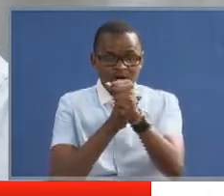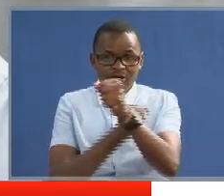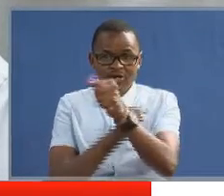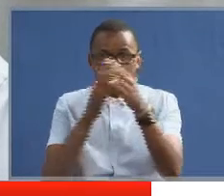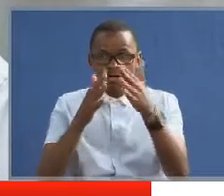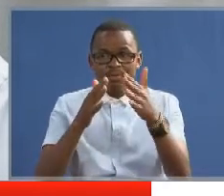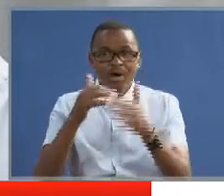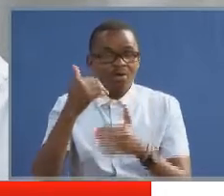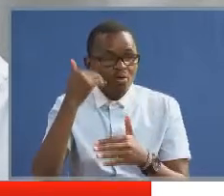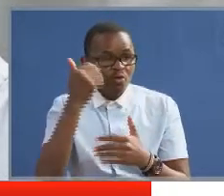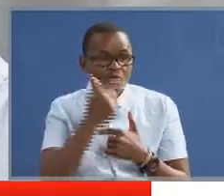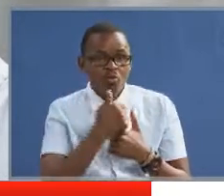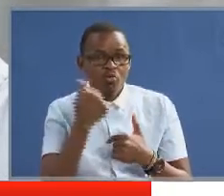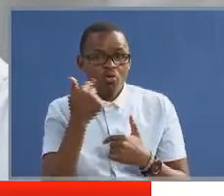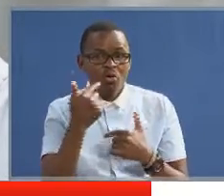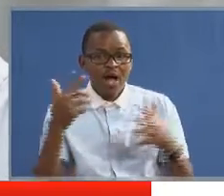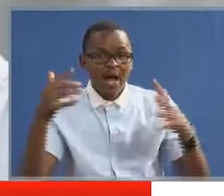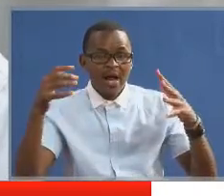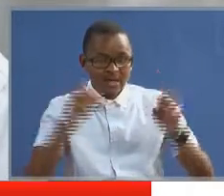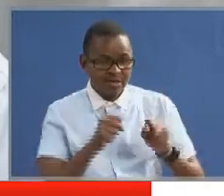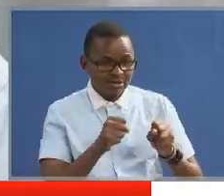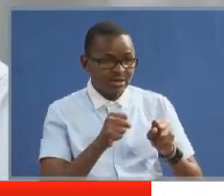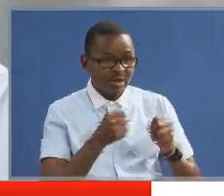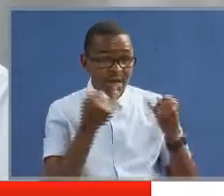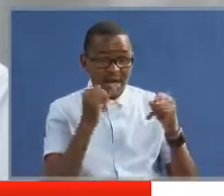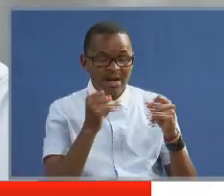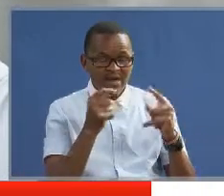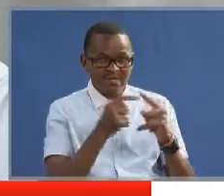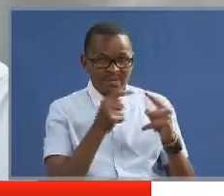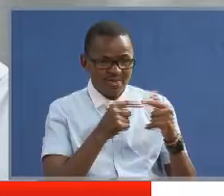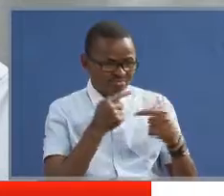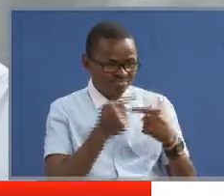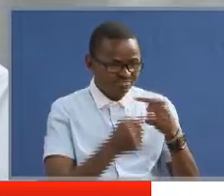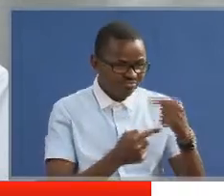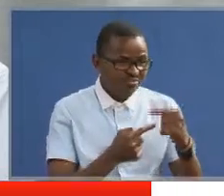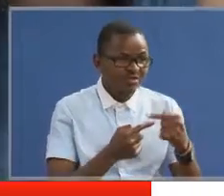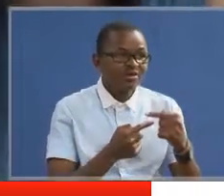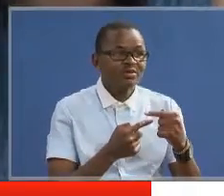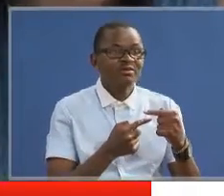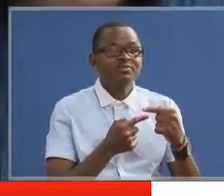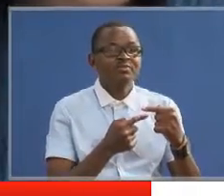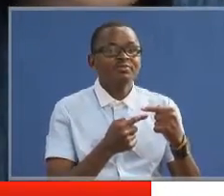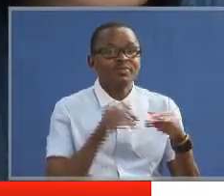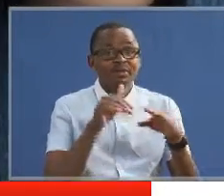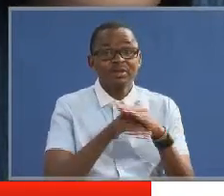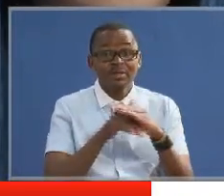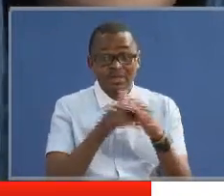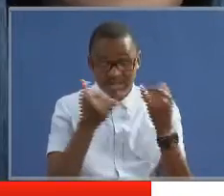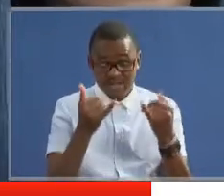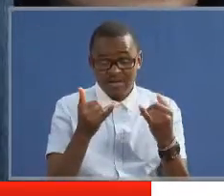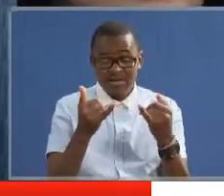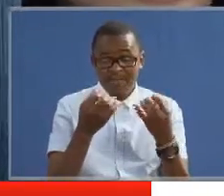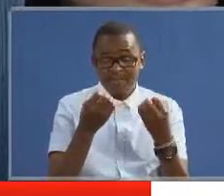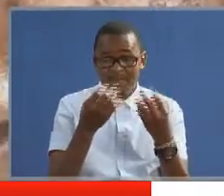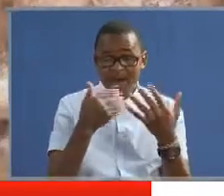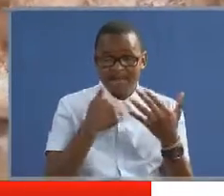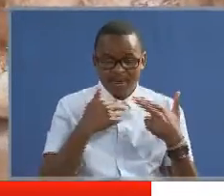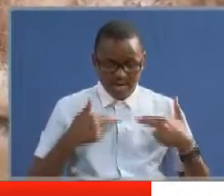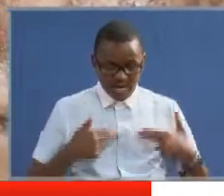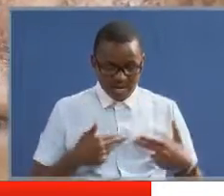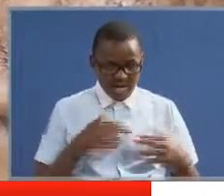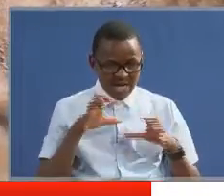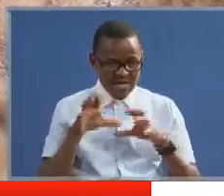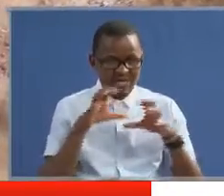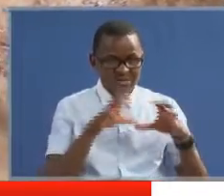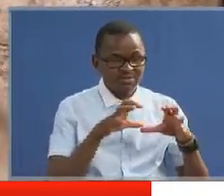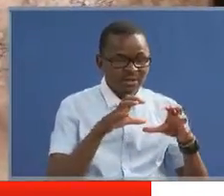There's a patient who was attacked, and now the penis was thrown in a toilet. In the recent past, many have suffered from